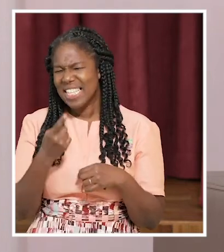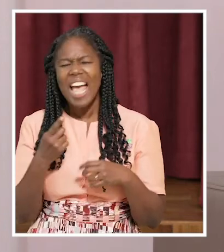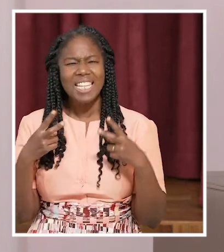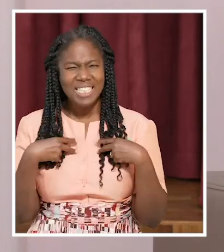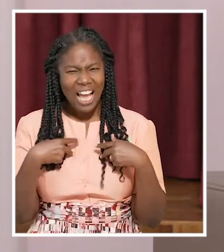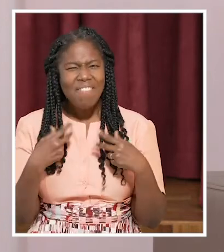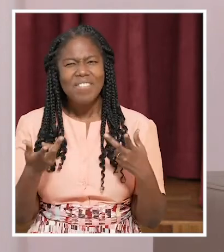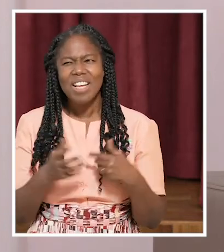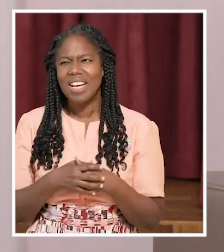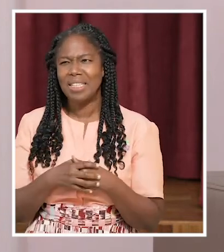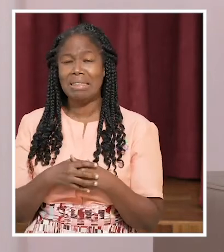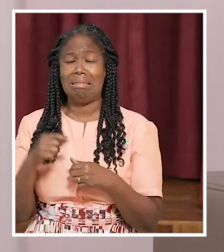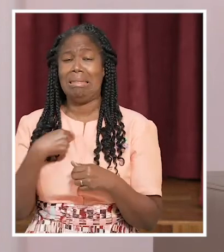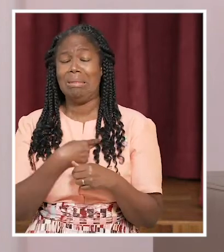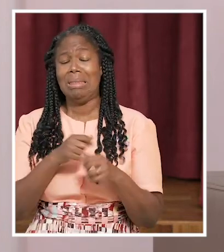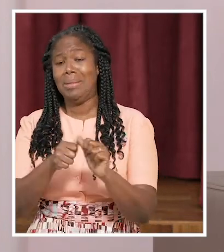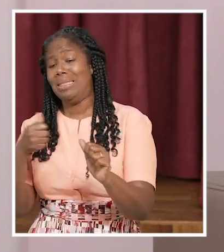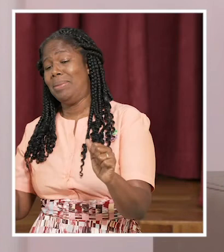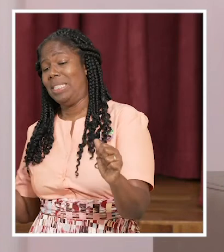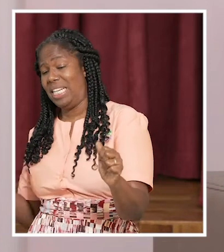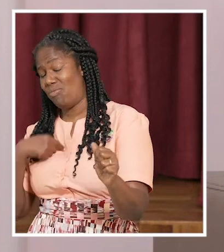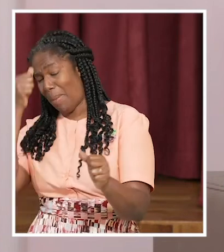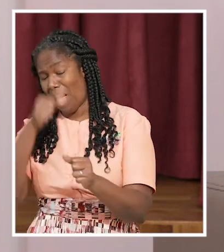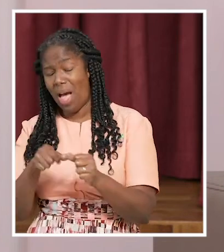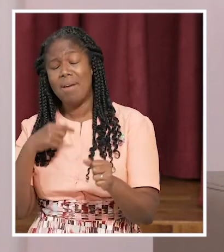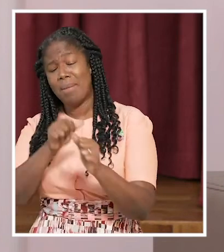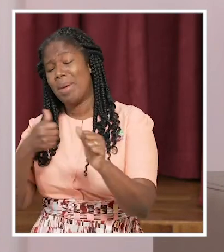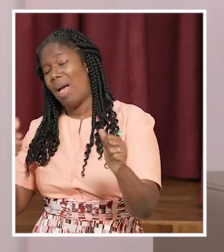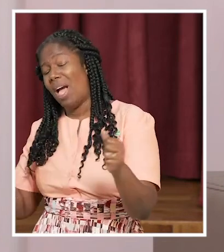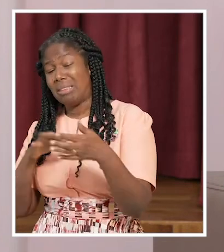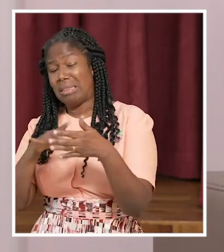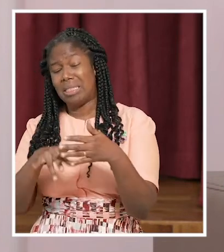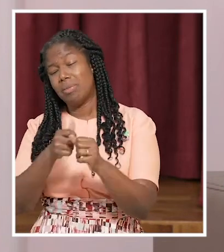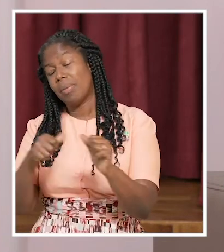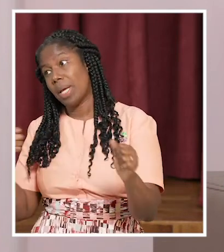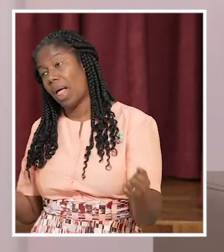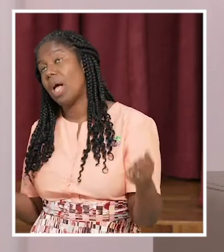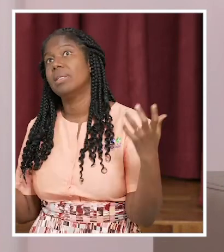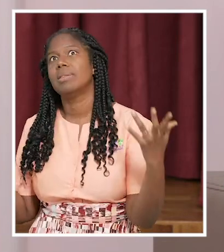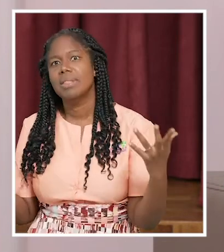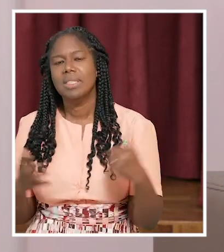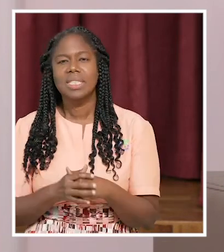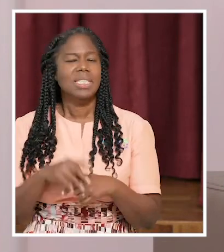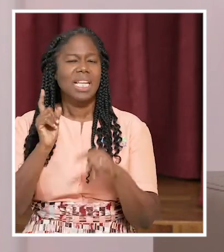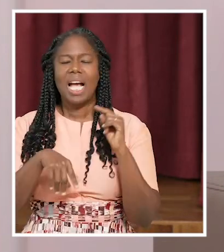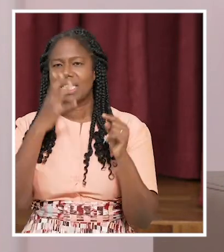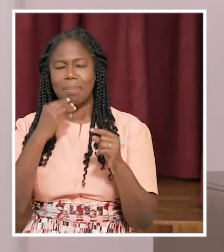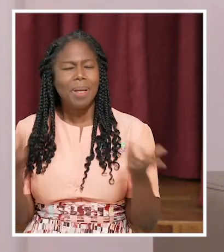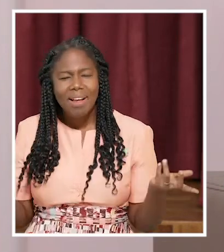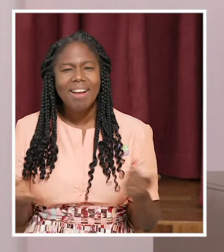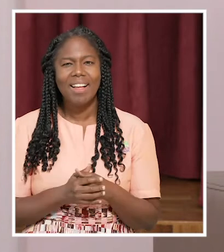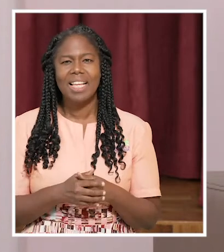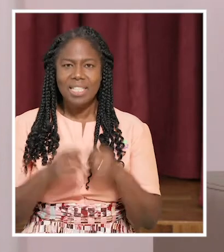so behind on our catching up and getting ready for exams that we tried to trivialize the need for sleep. But sleep is important. So staying